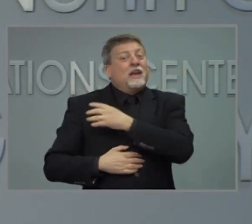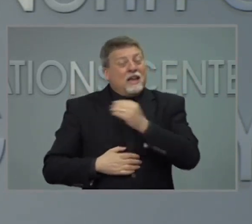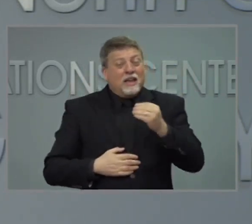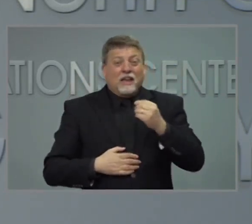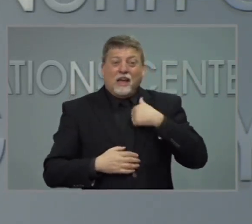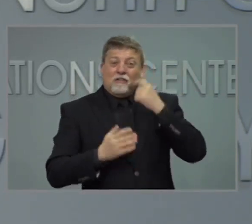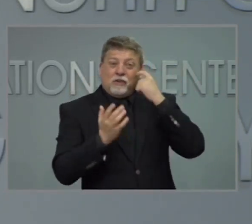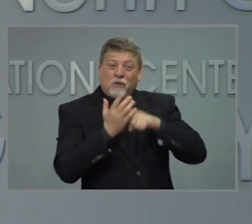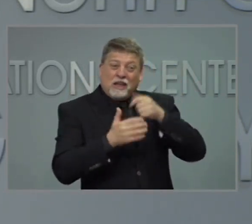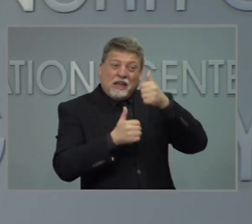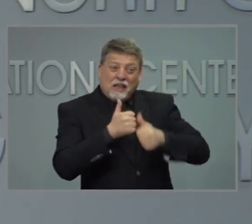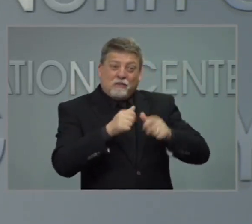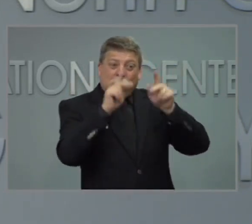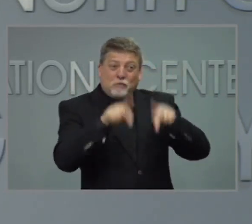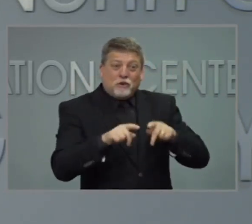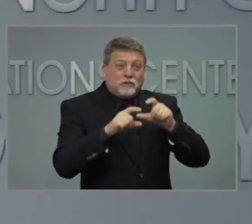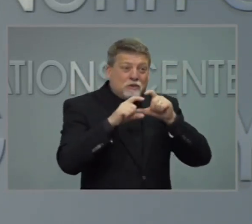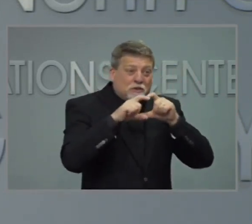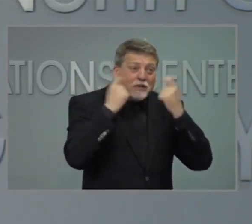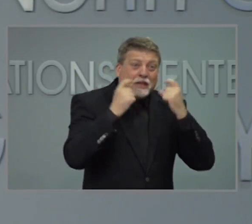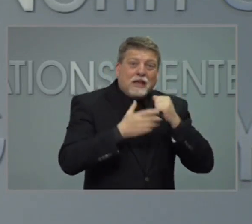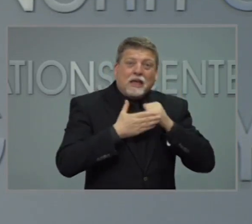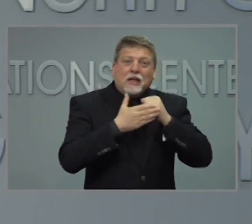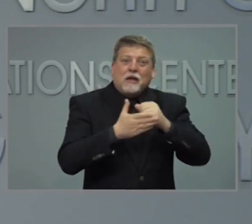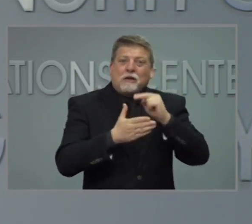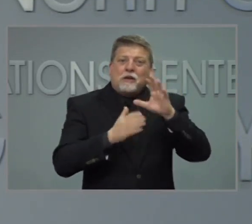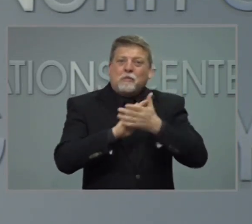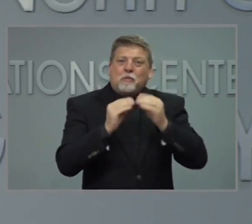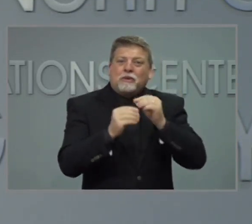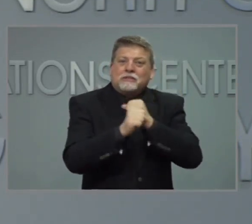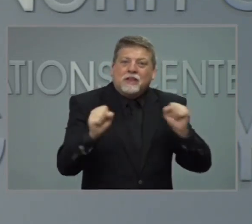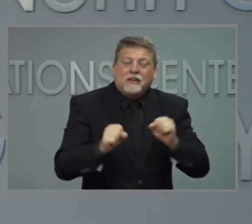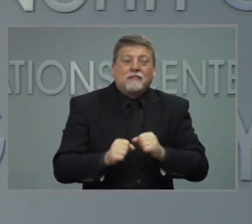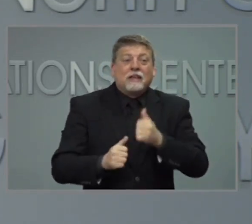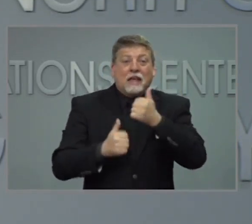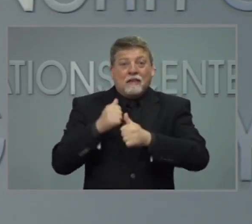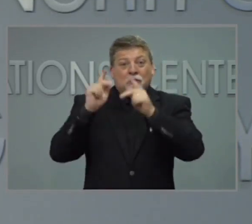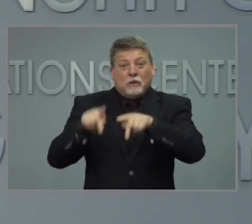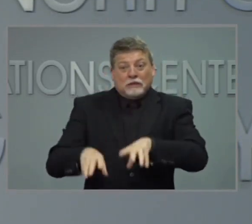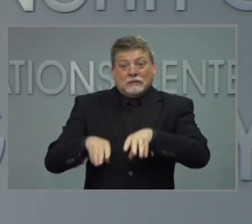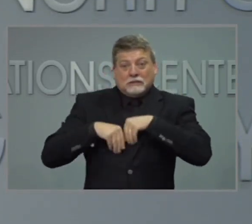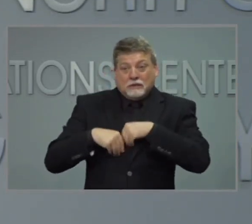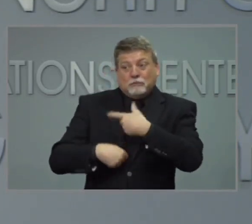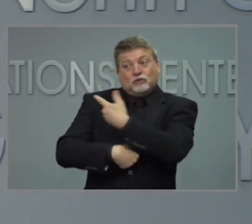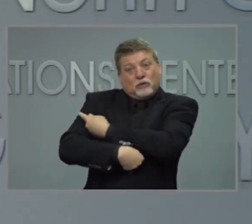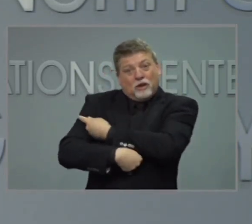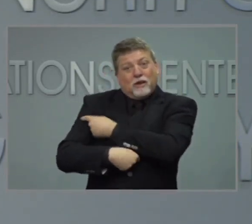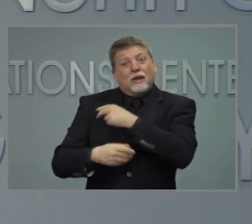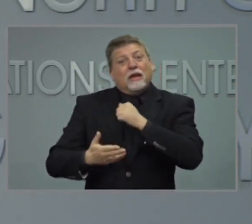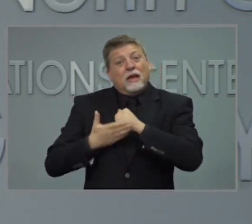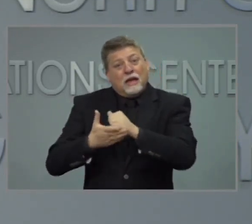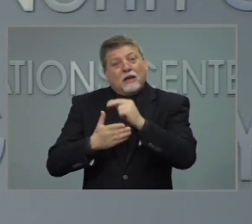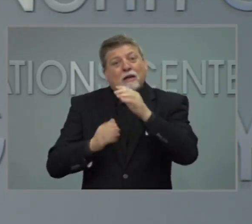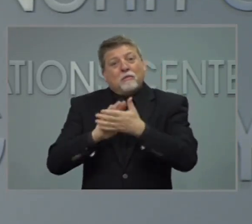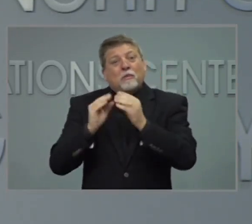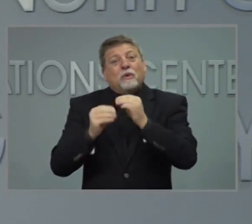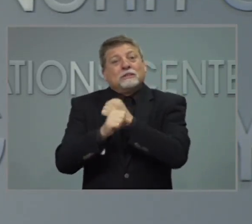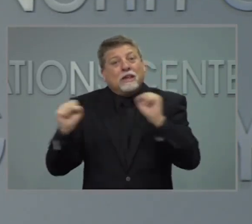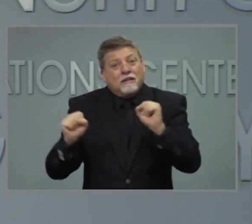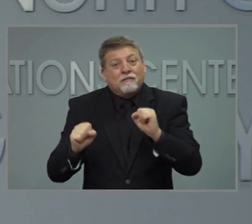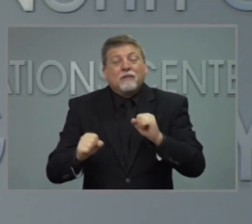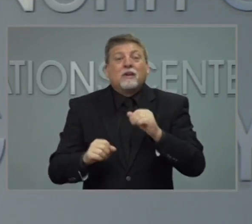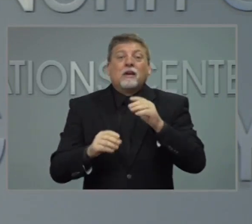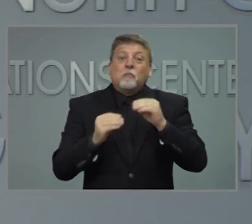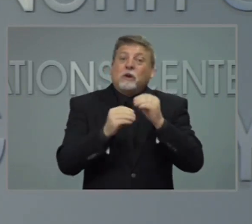who gets a shot makes our whole state safer and healthier and helps move our economy forward. If we all do